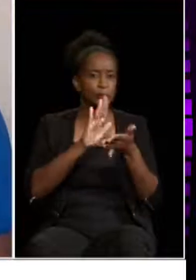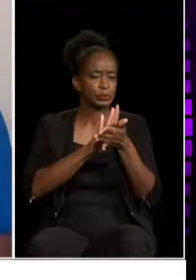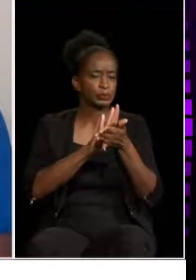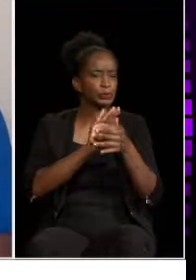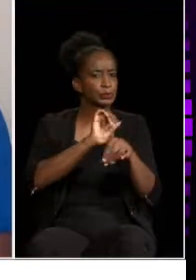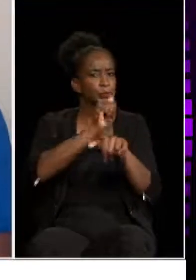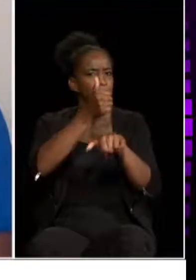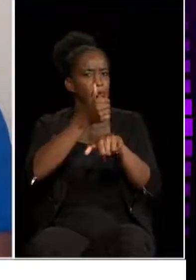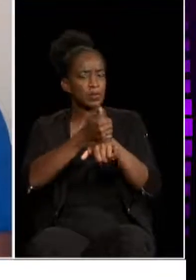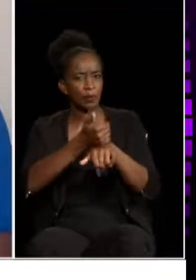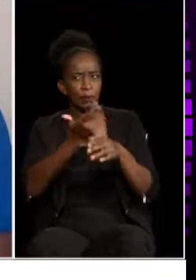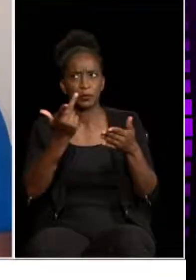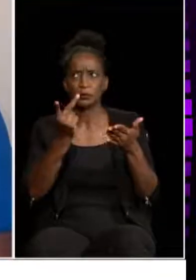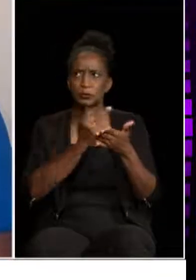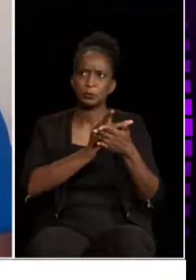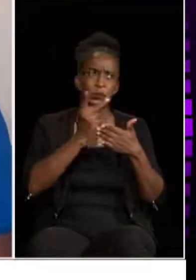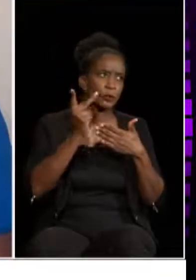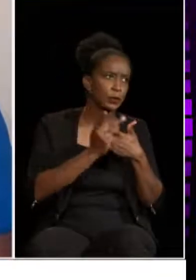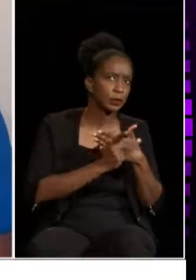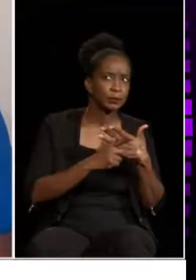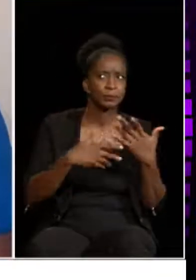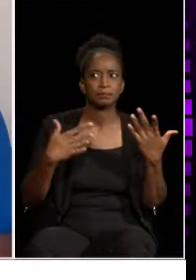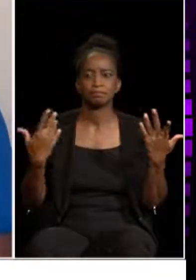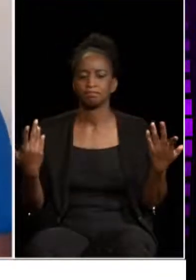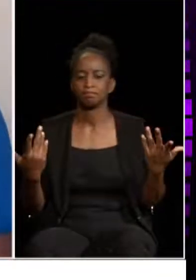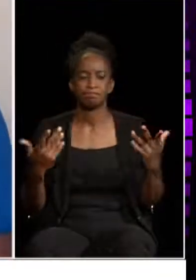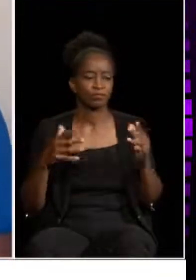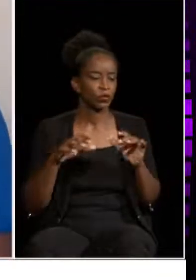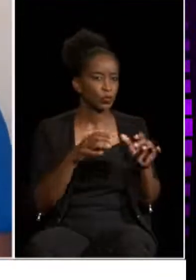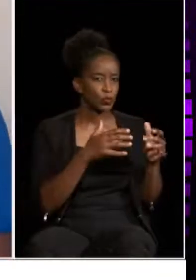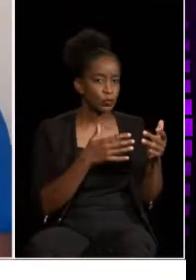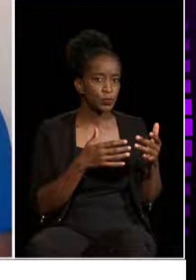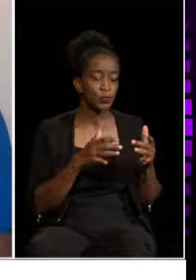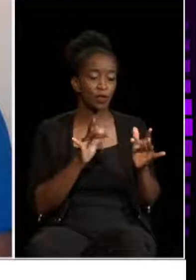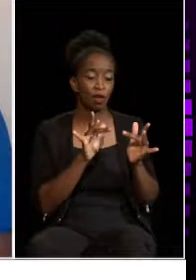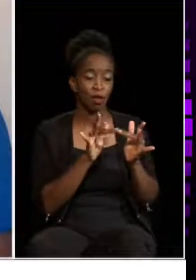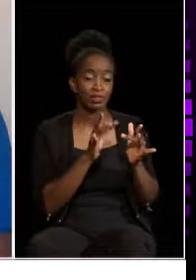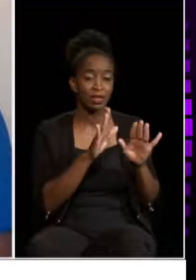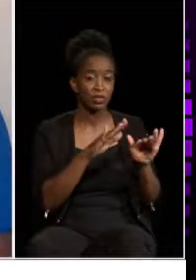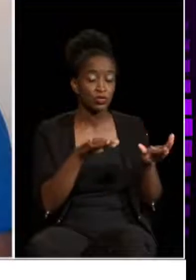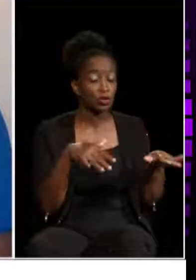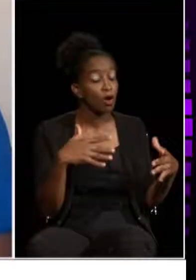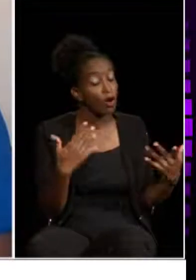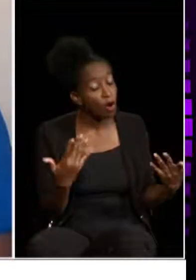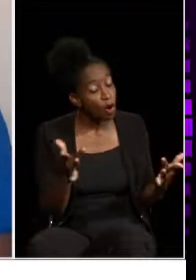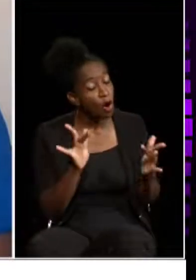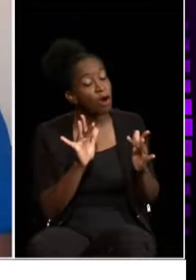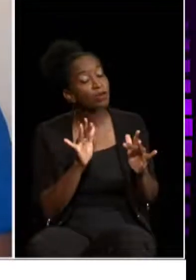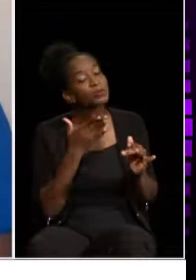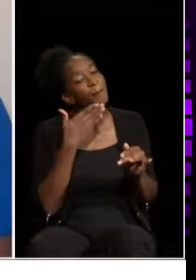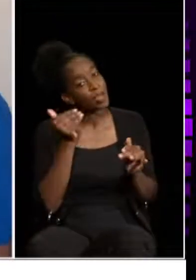approach their parents, which would be more appropriate, to organize some kind of counseling from a very early age?